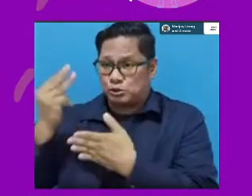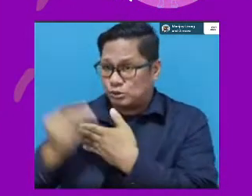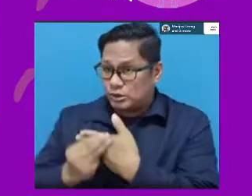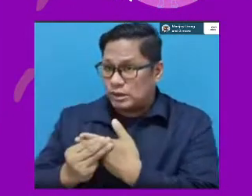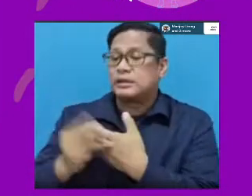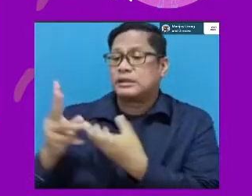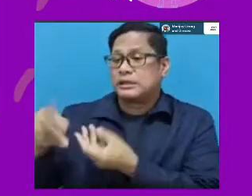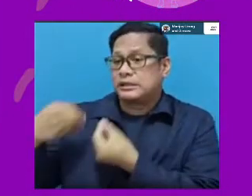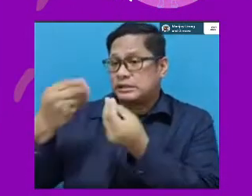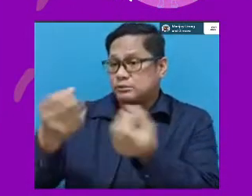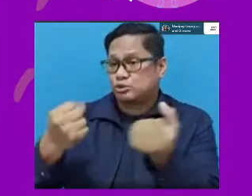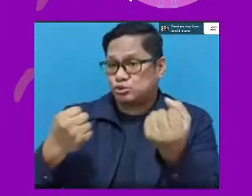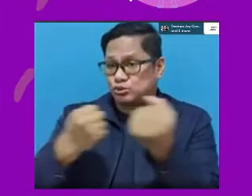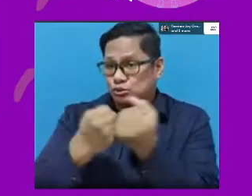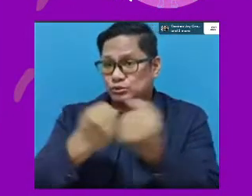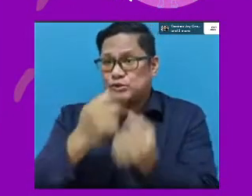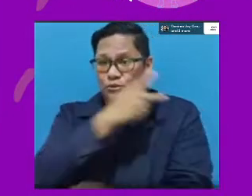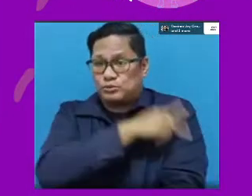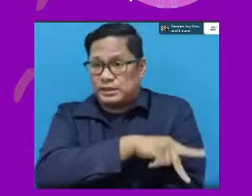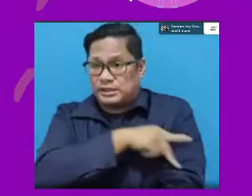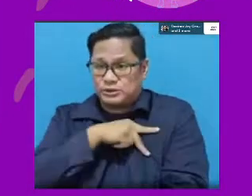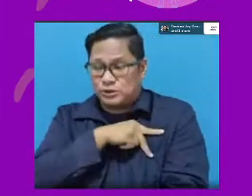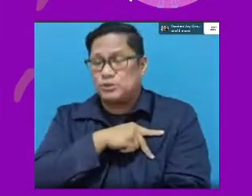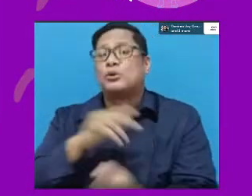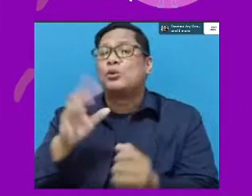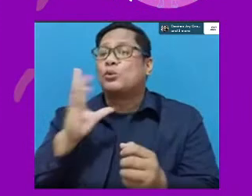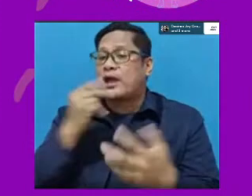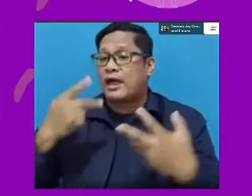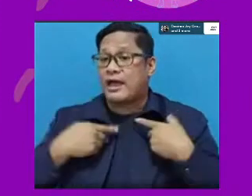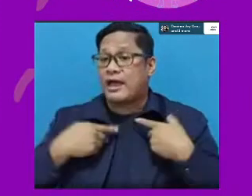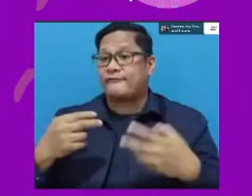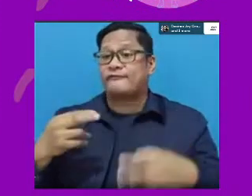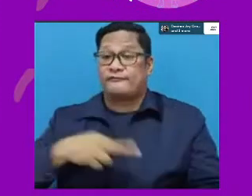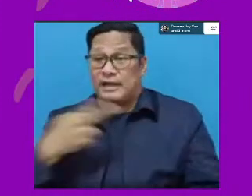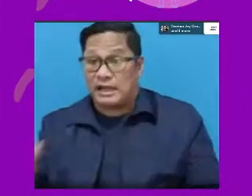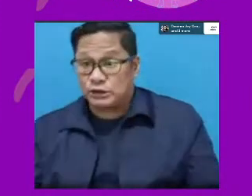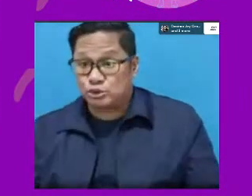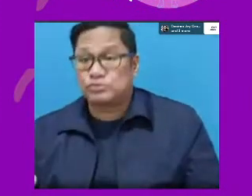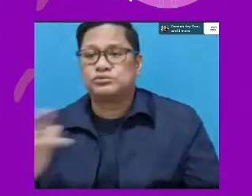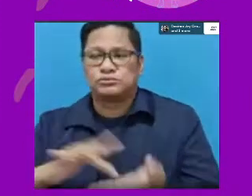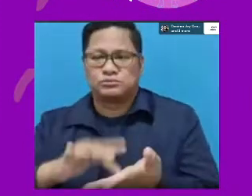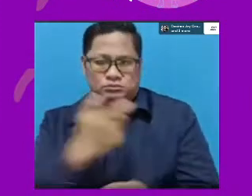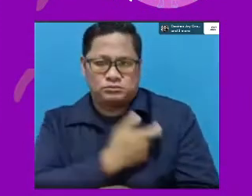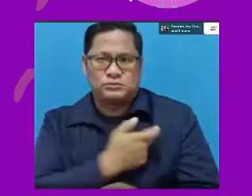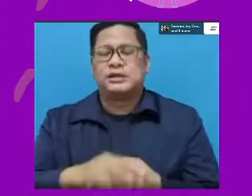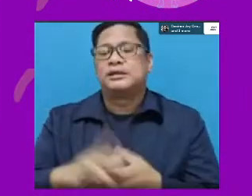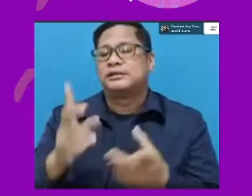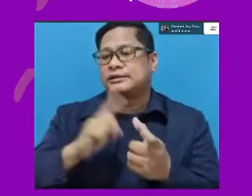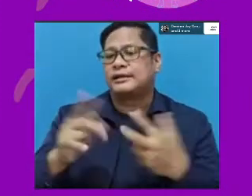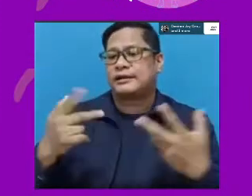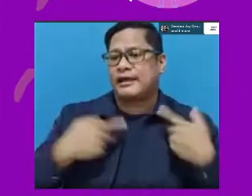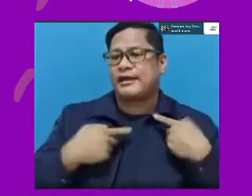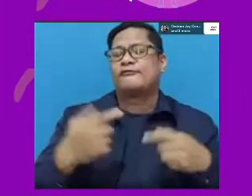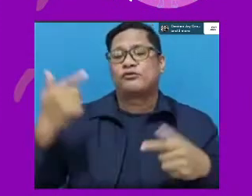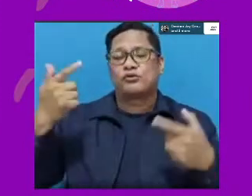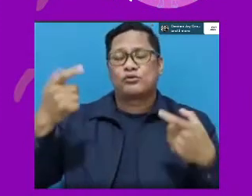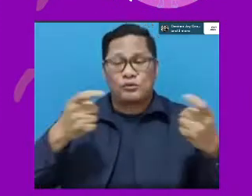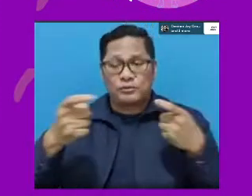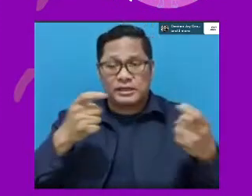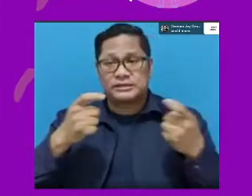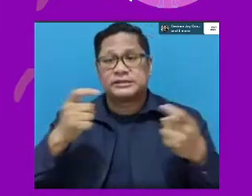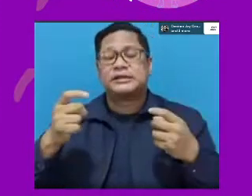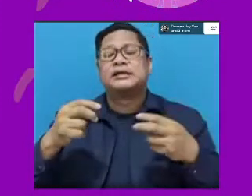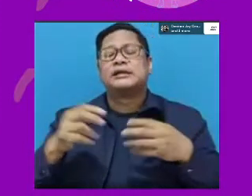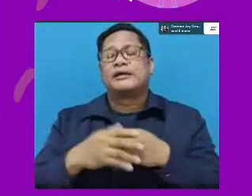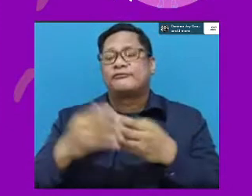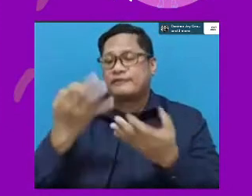provide support to patients with adverse reactions, and to institute governance, regulatory,